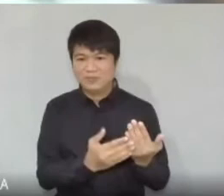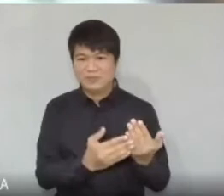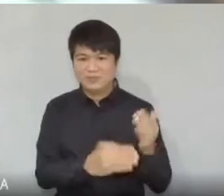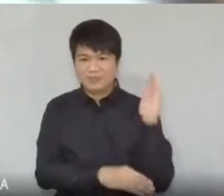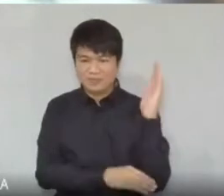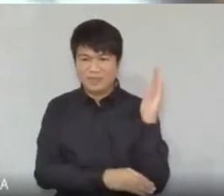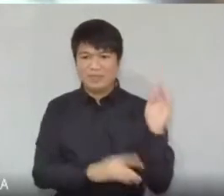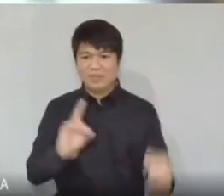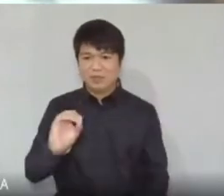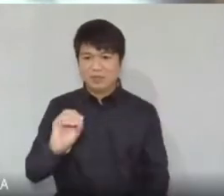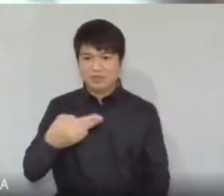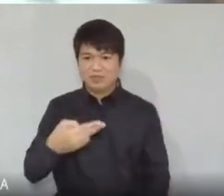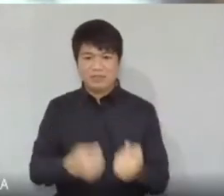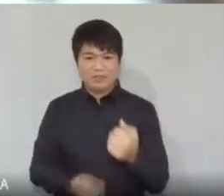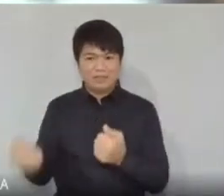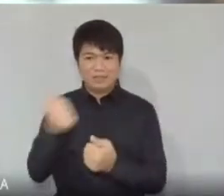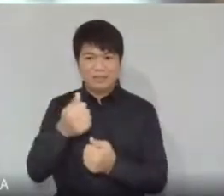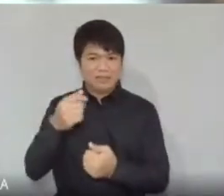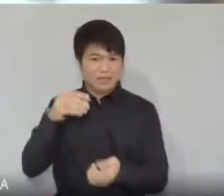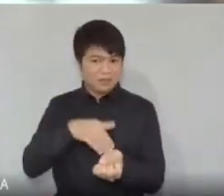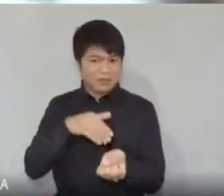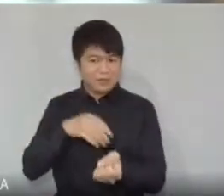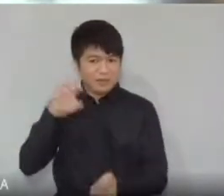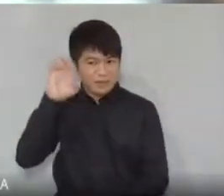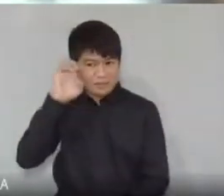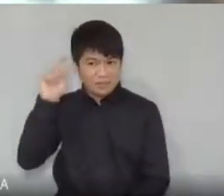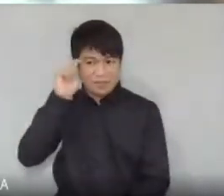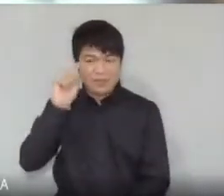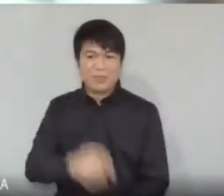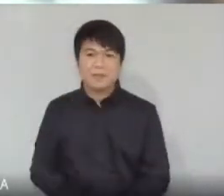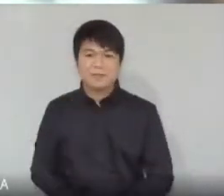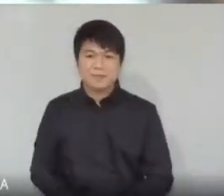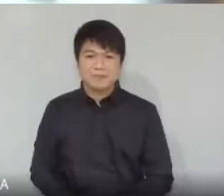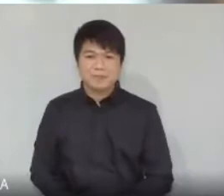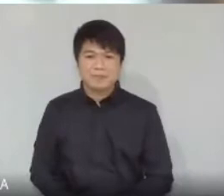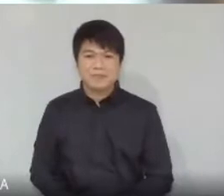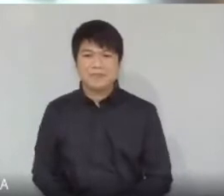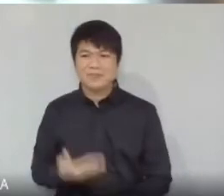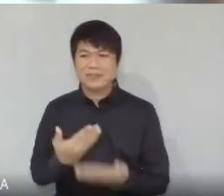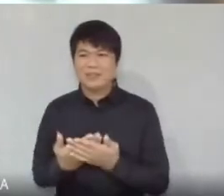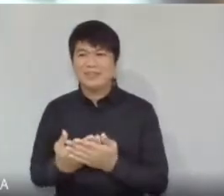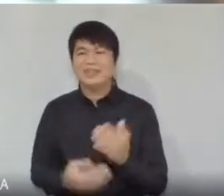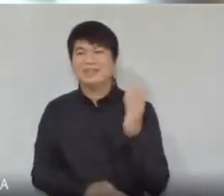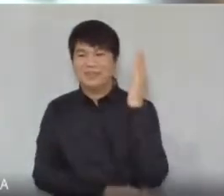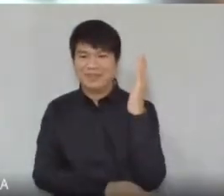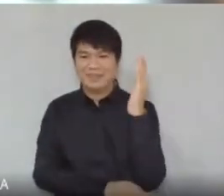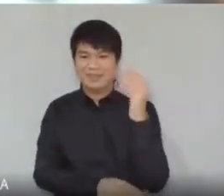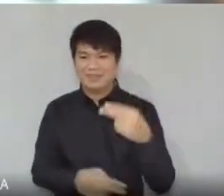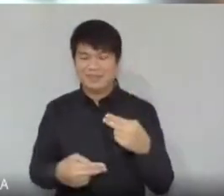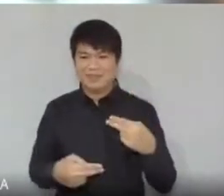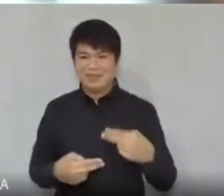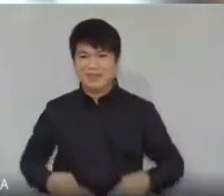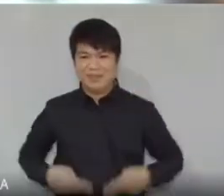of the Citywide Telemedicine for COVID of Quezon Province, Provincial Health Officer also of Dr.